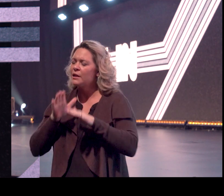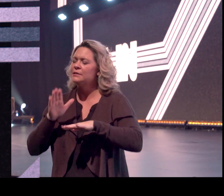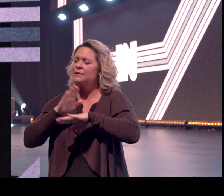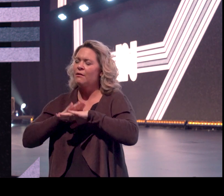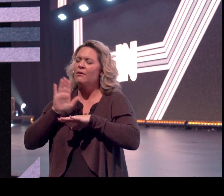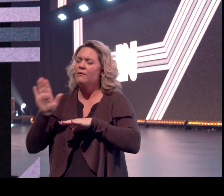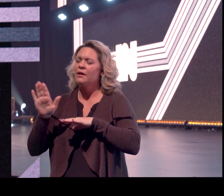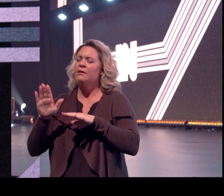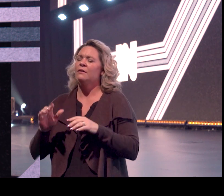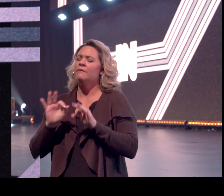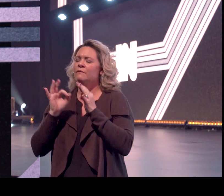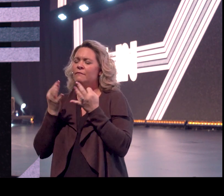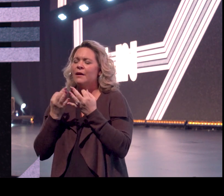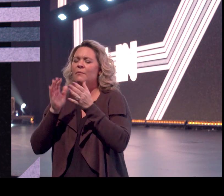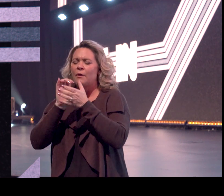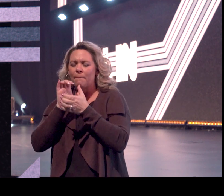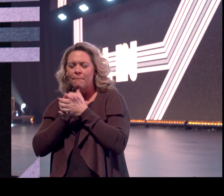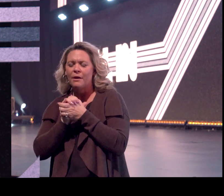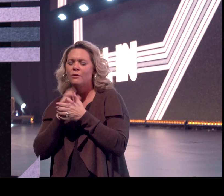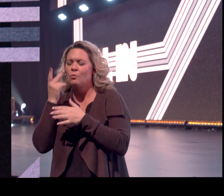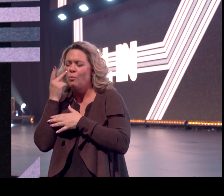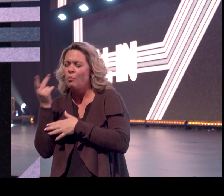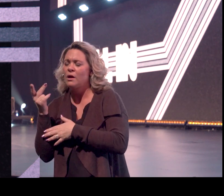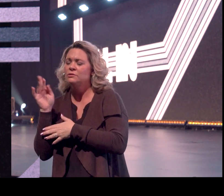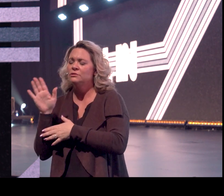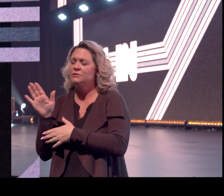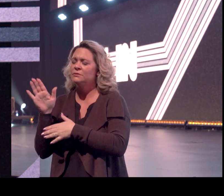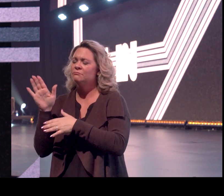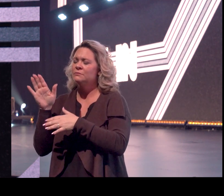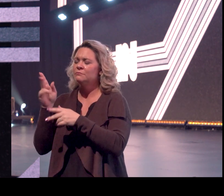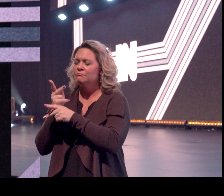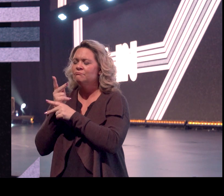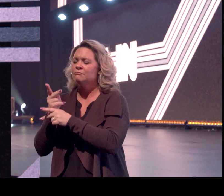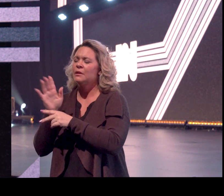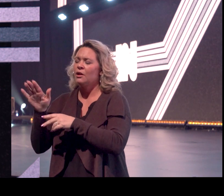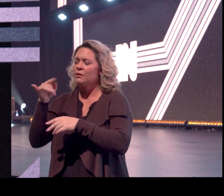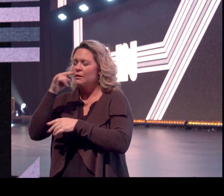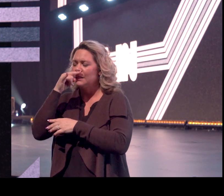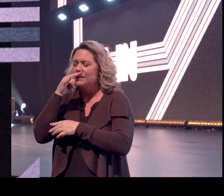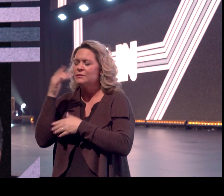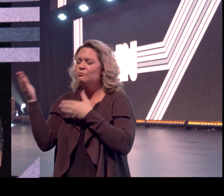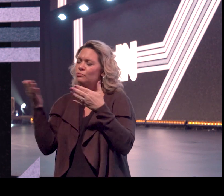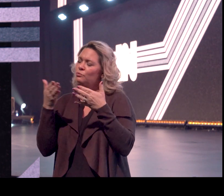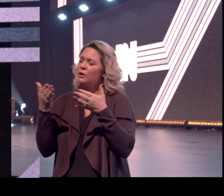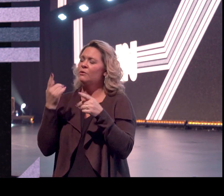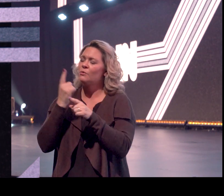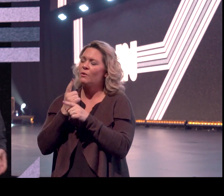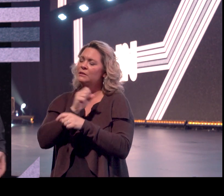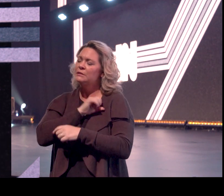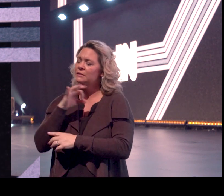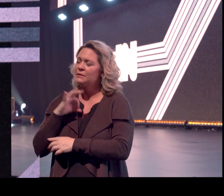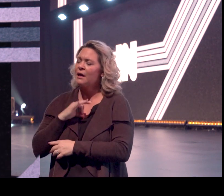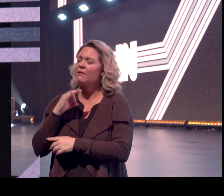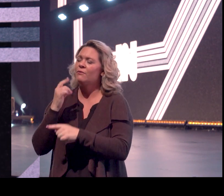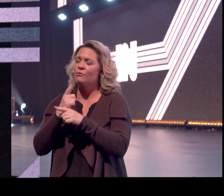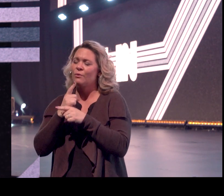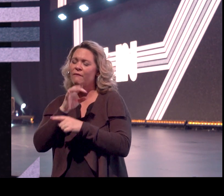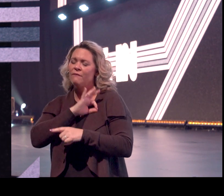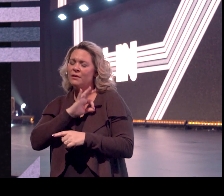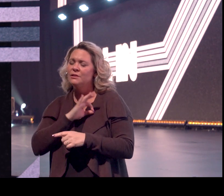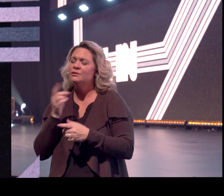blessing over them. Would you protect their marriage? Would you watch over their kids? Would you bring the right staff and